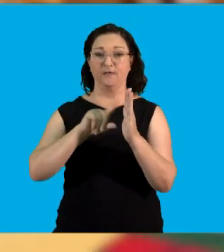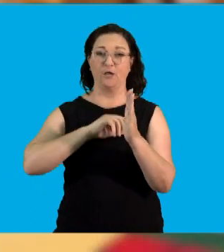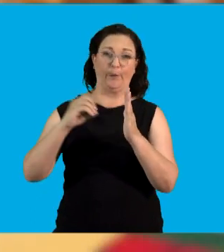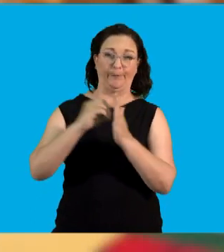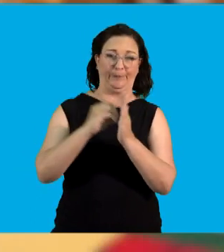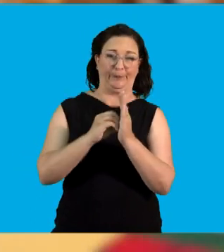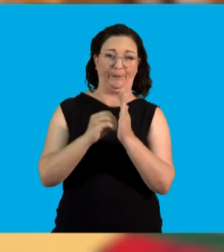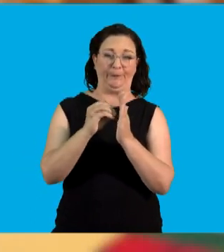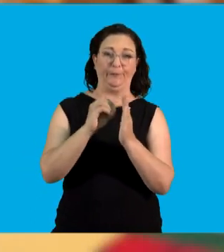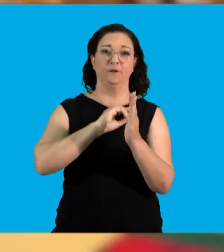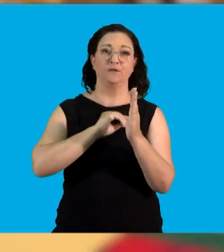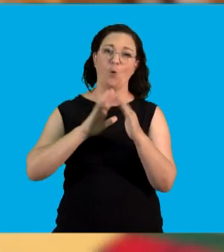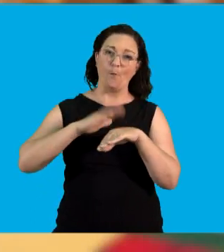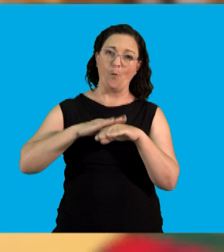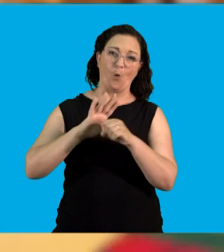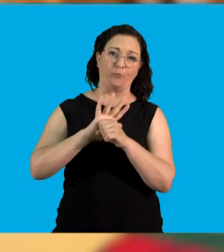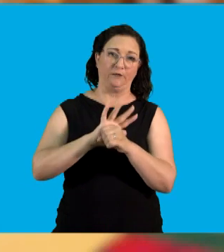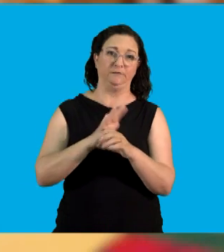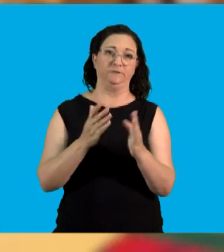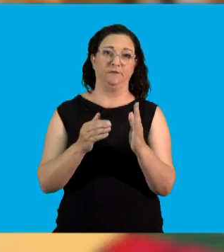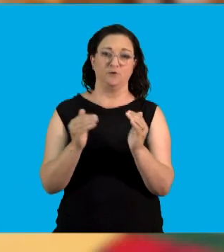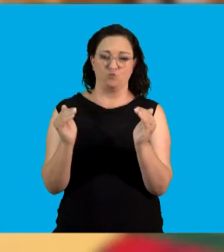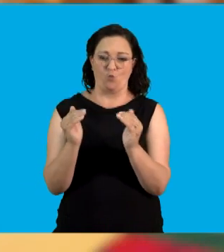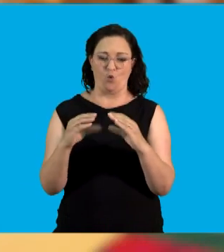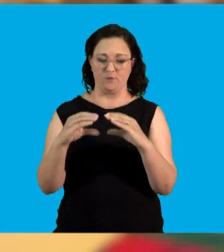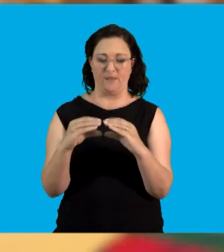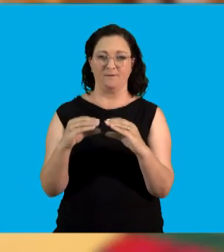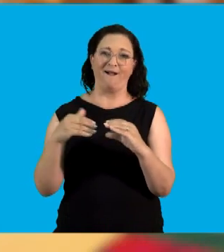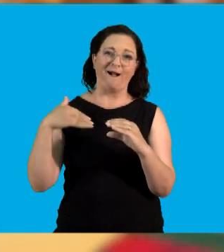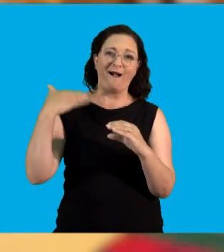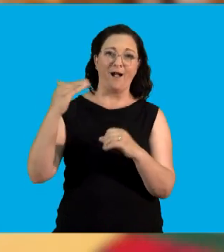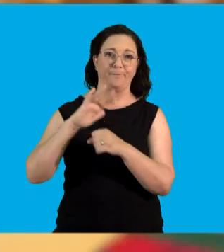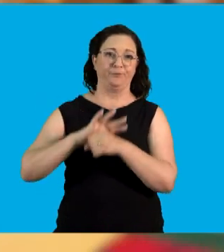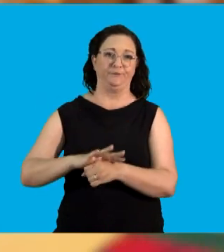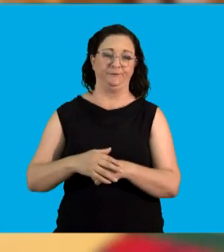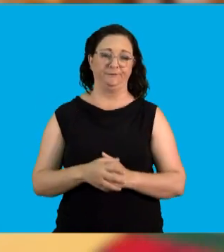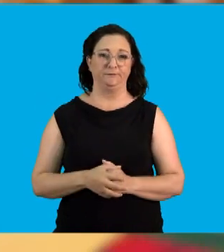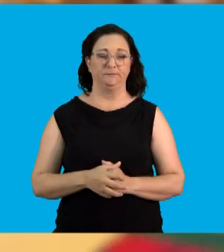when that happens, the pressure is going to increase. So small space, high pressure.